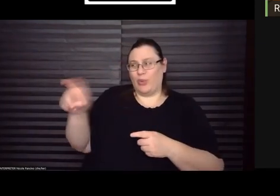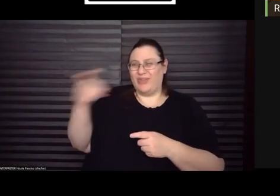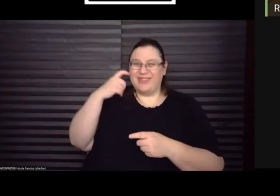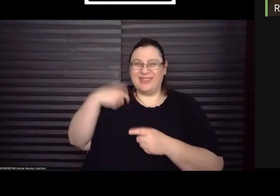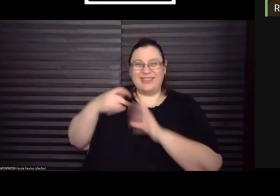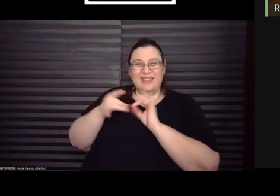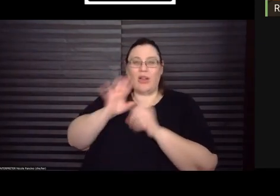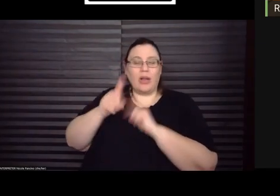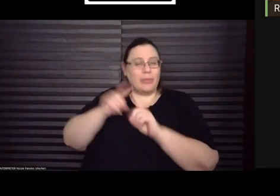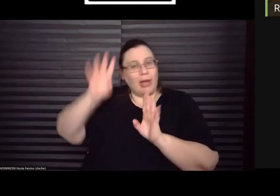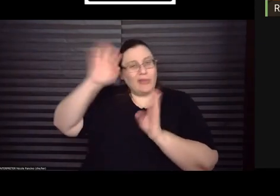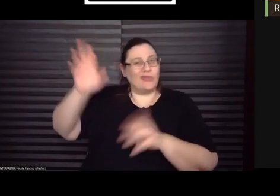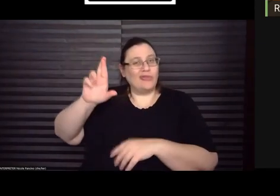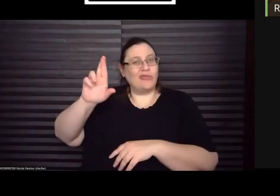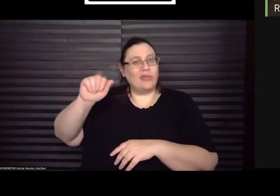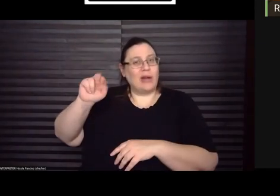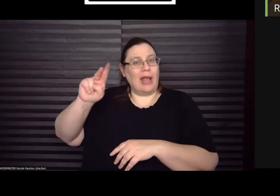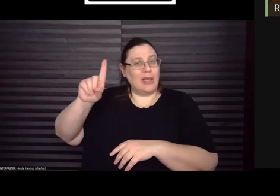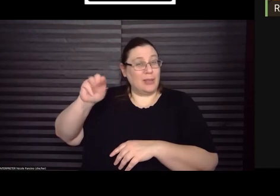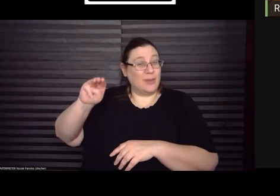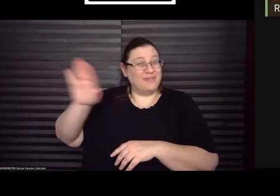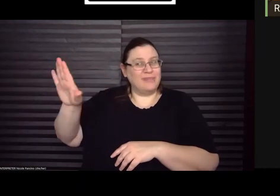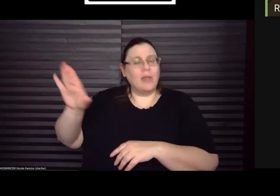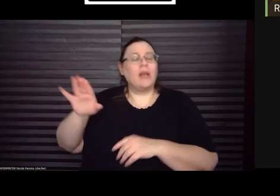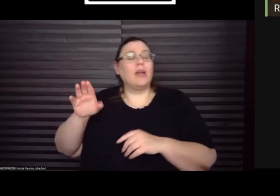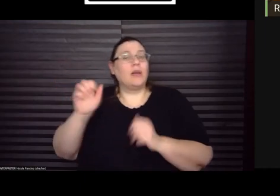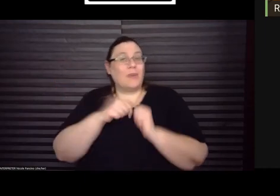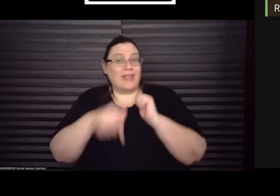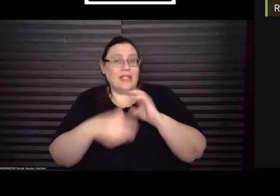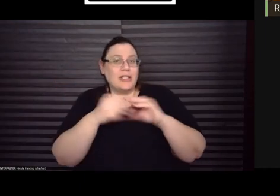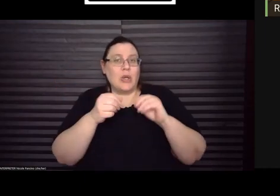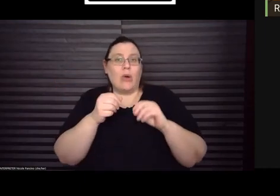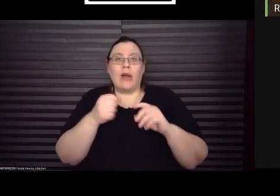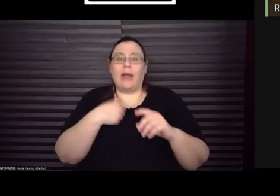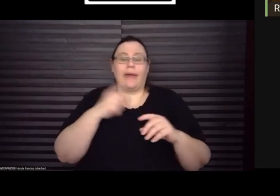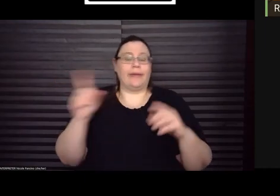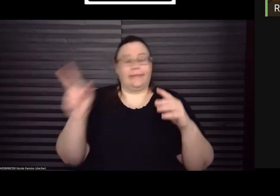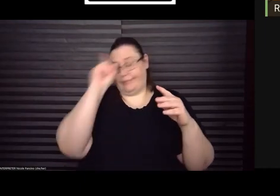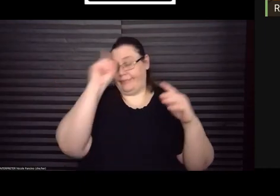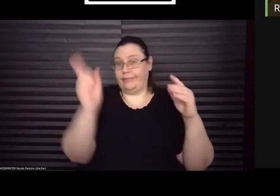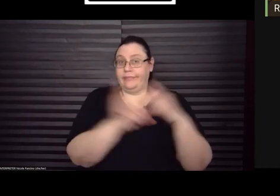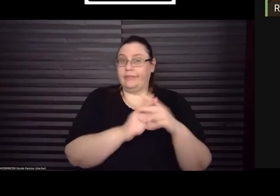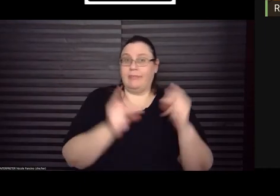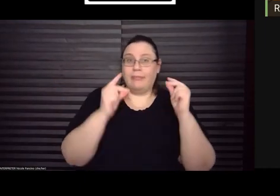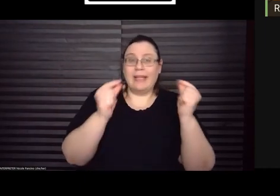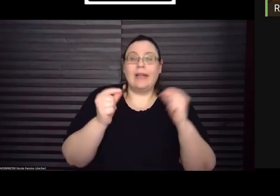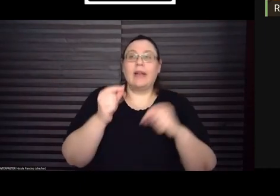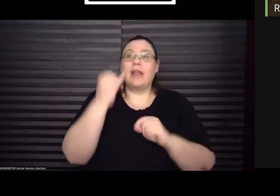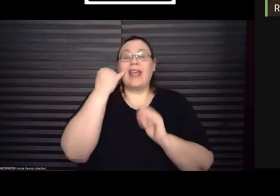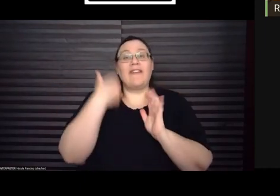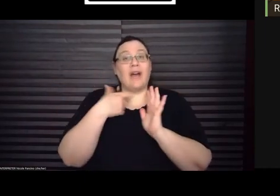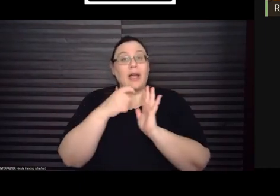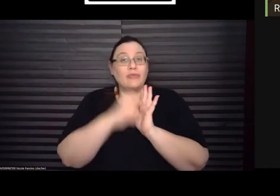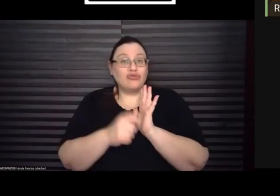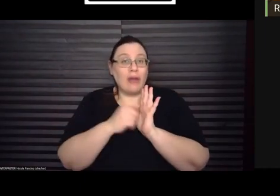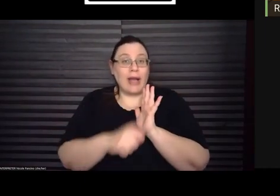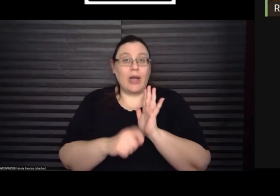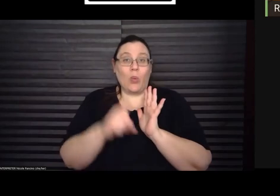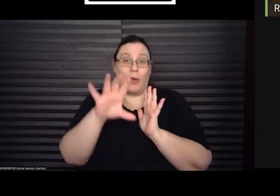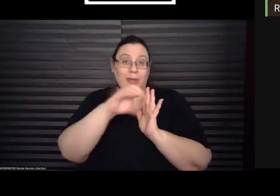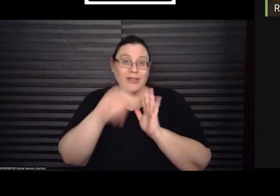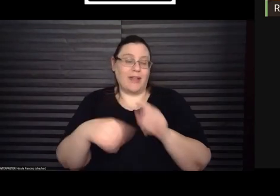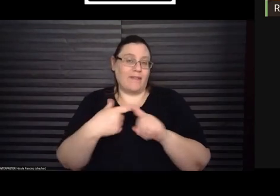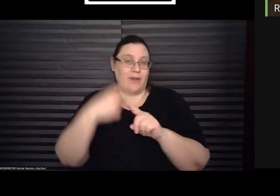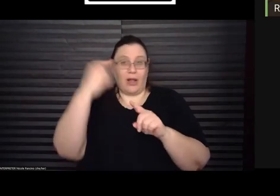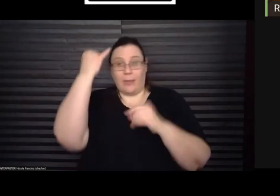about randomness. Like with this story, I immediately thought, well, if I was writing this purely